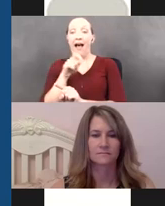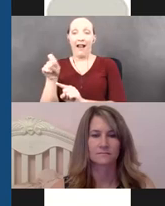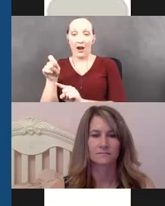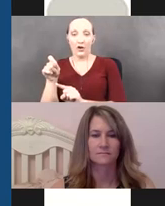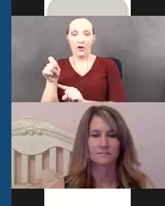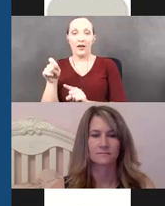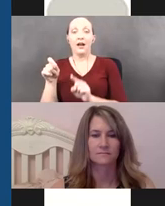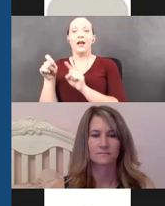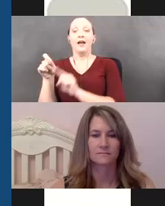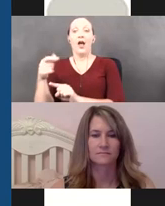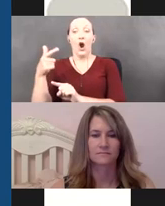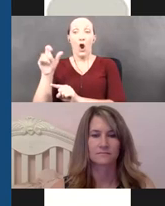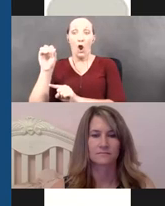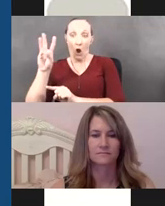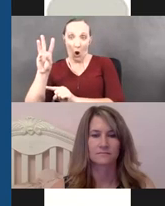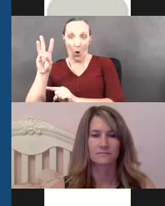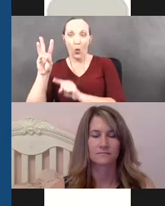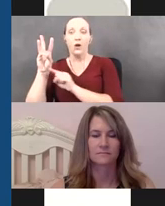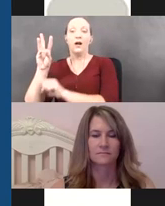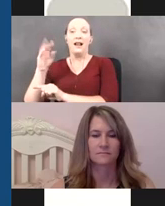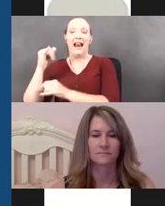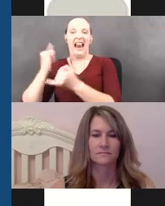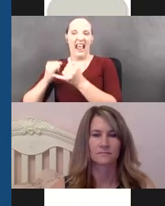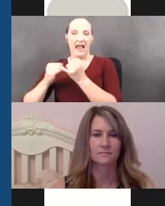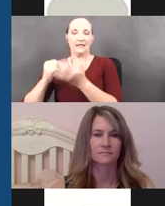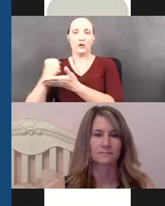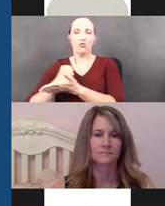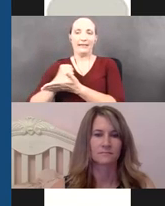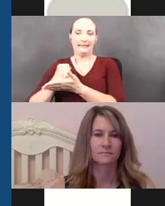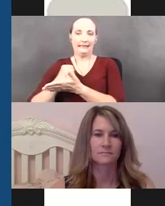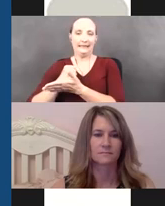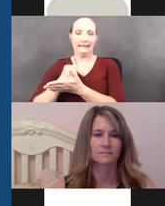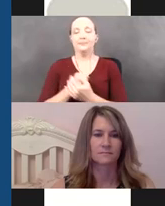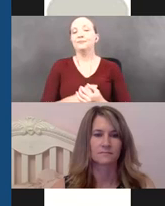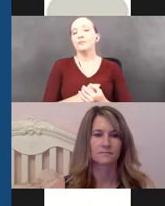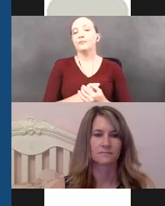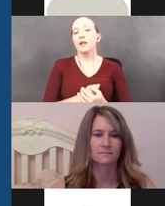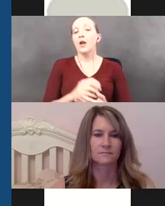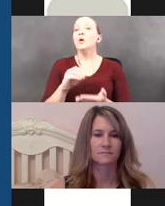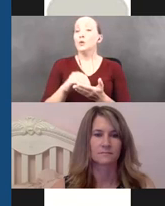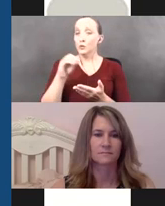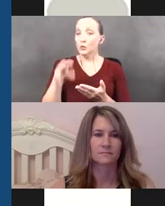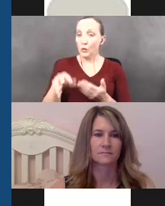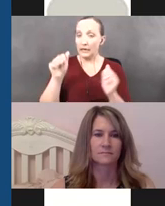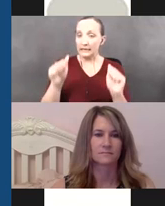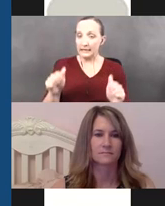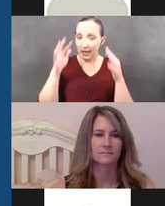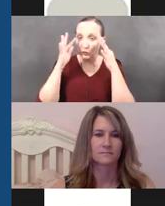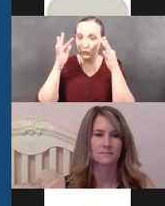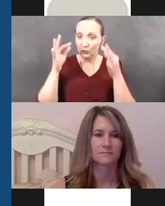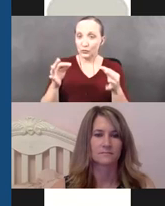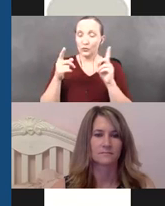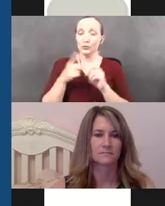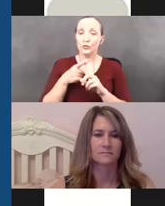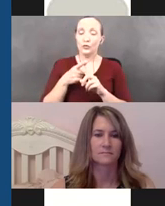glow marker, un marcador and an fluorescente eraser. y un borrador. Students can also Los choose to alumnos type their pueden answers in by